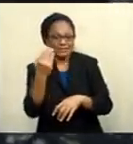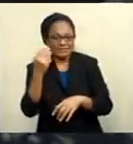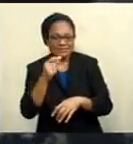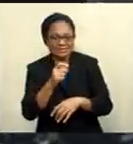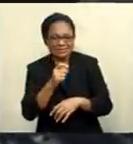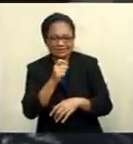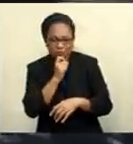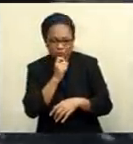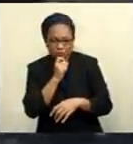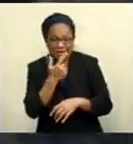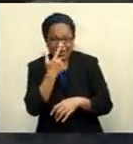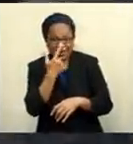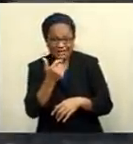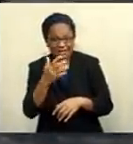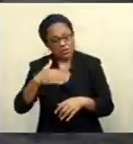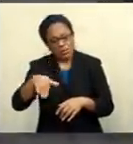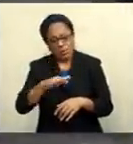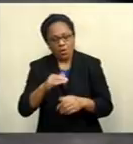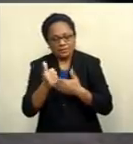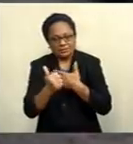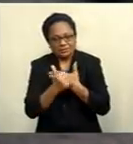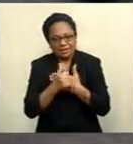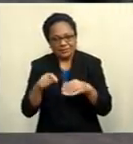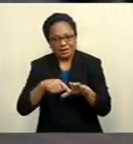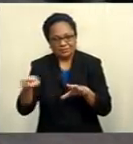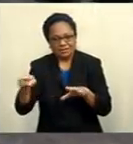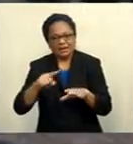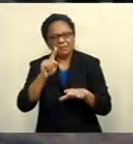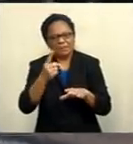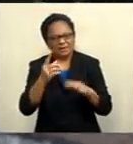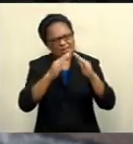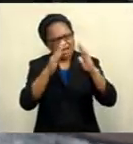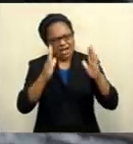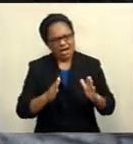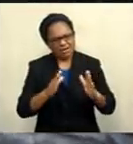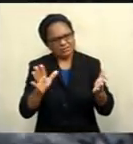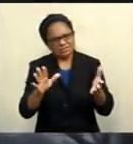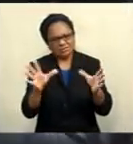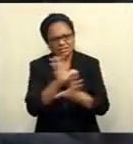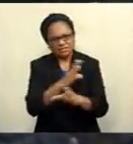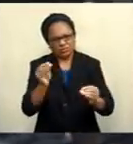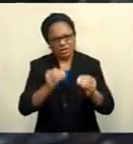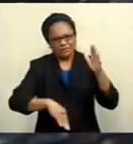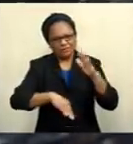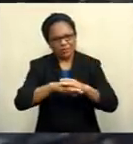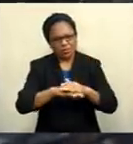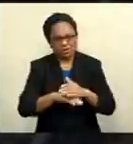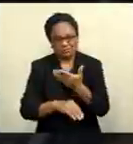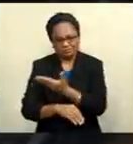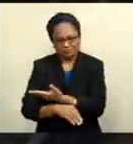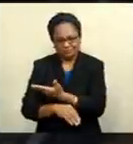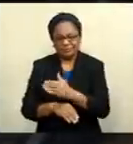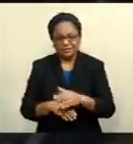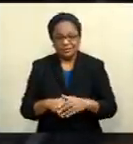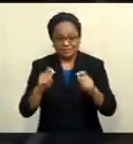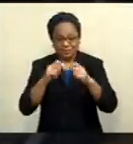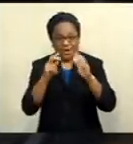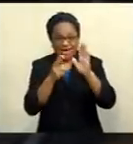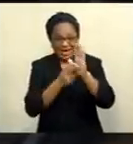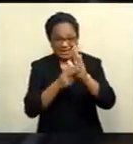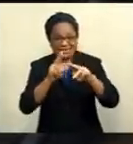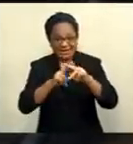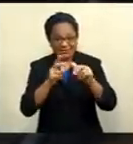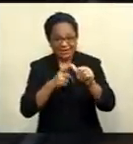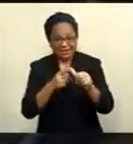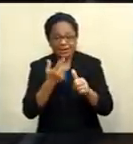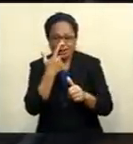to get out safely before the fire ravaged the 5-bedroom house. Laveta says the team from the National Fire Authority responded quickly to